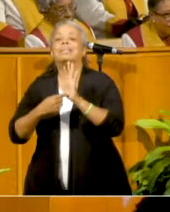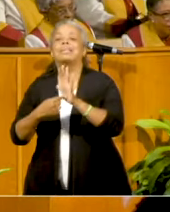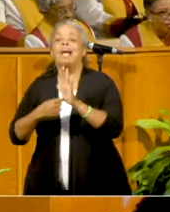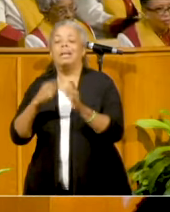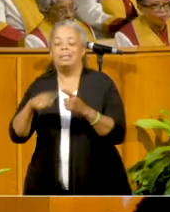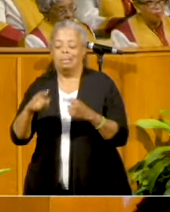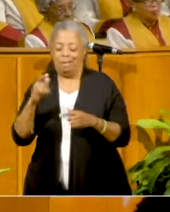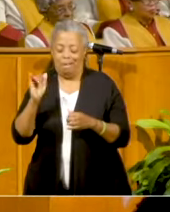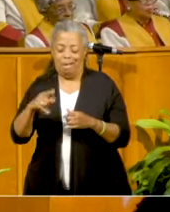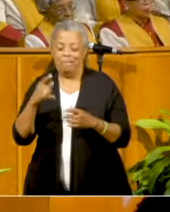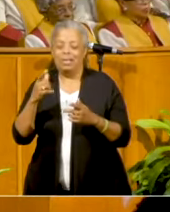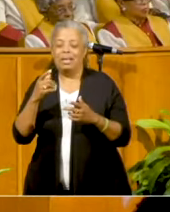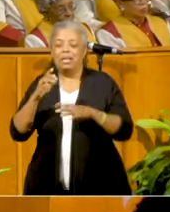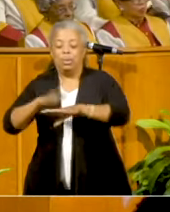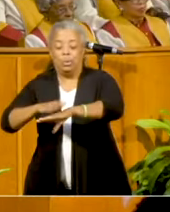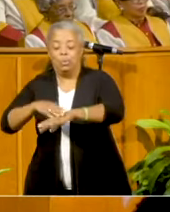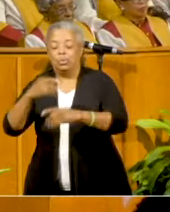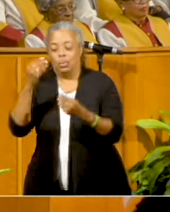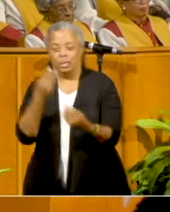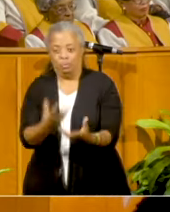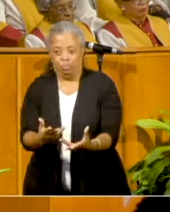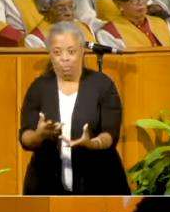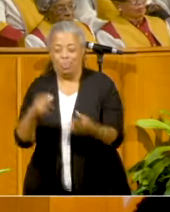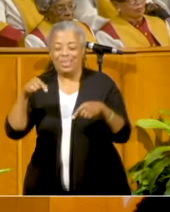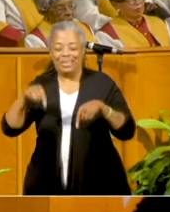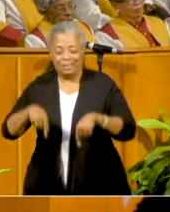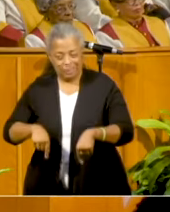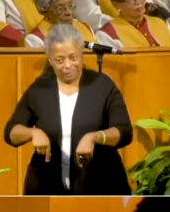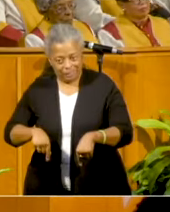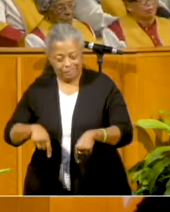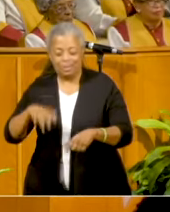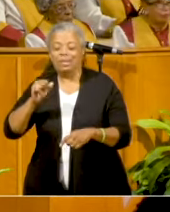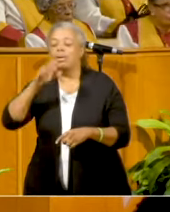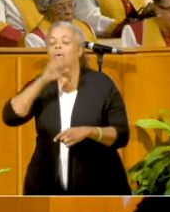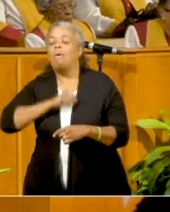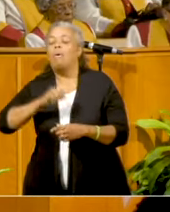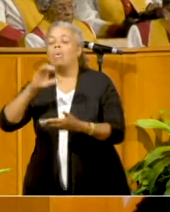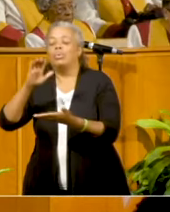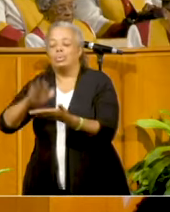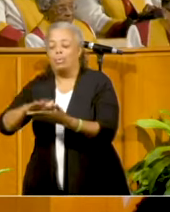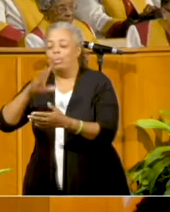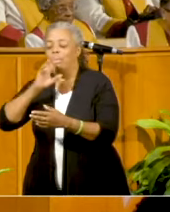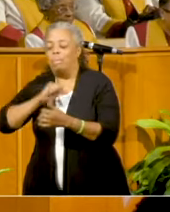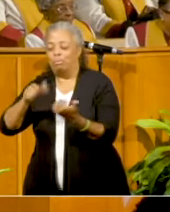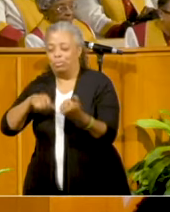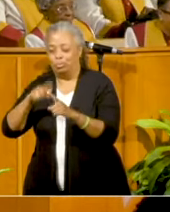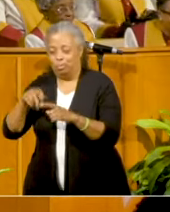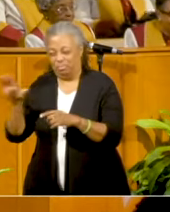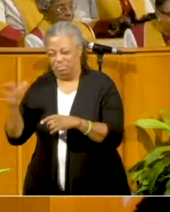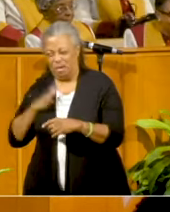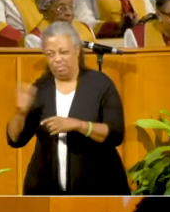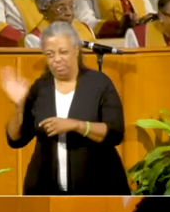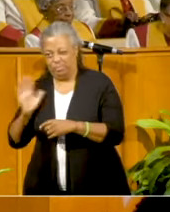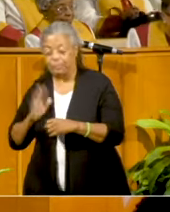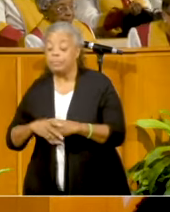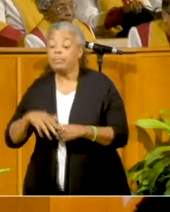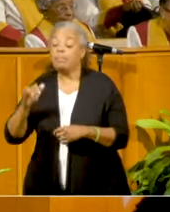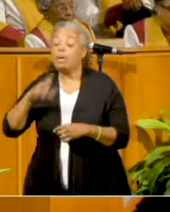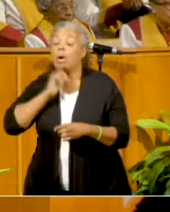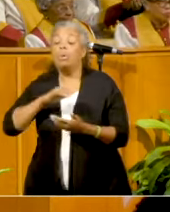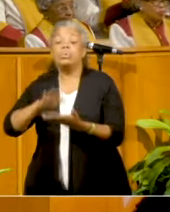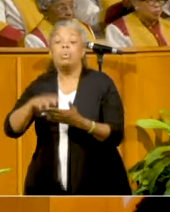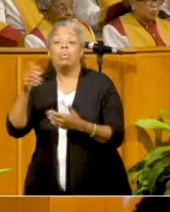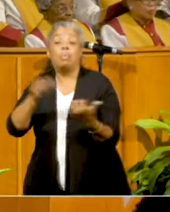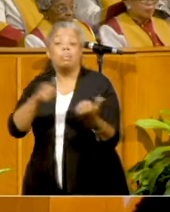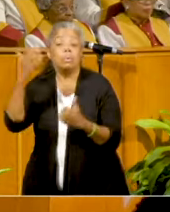and symbols to cue you into the reality that this is an old school Baptist church. It was old school Baptist